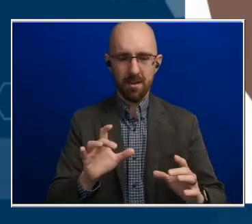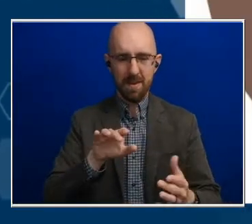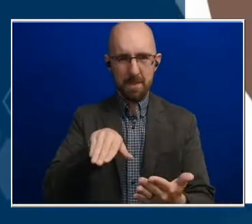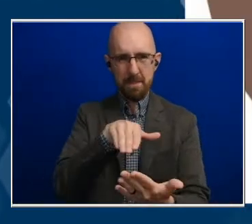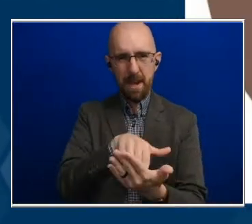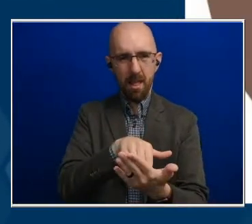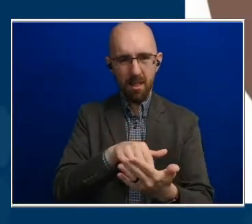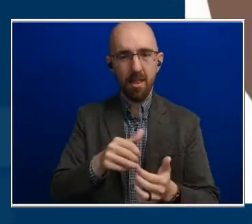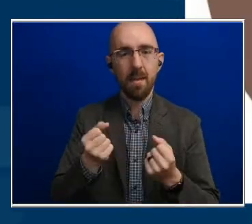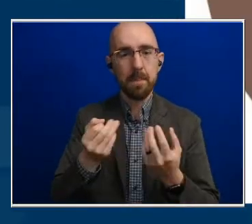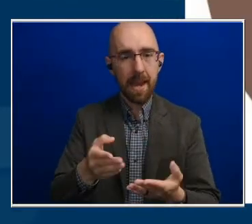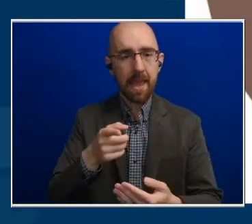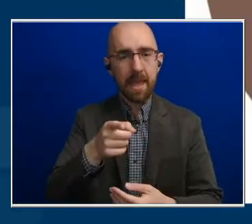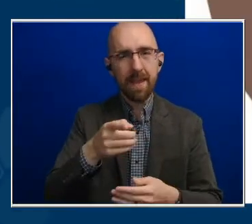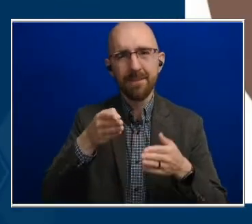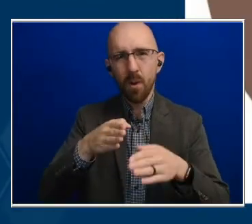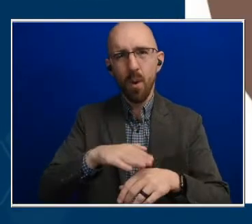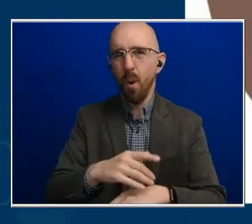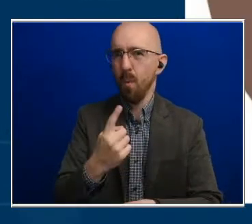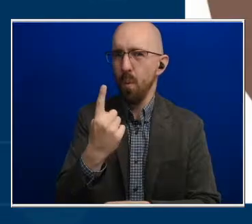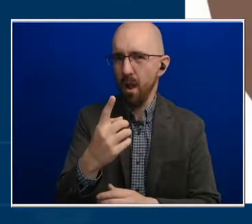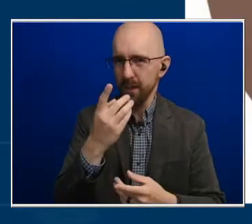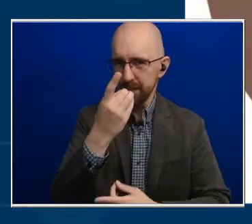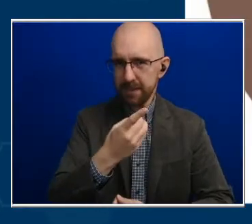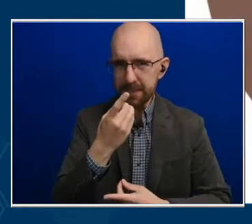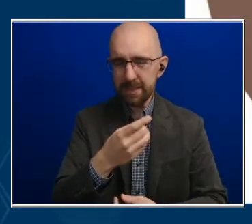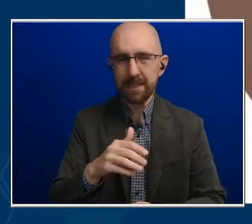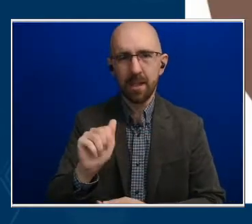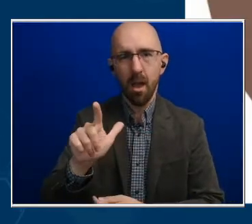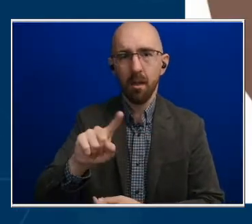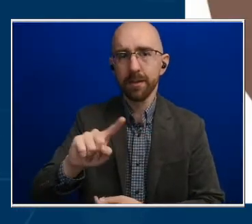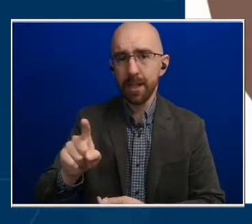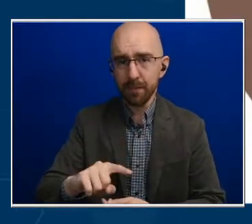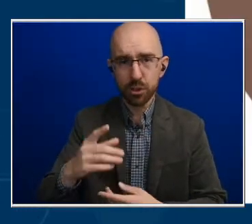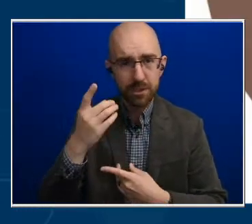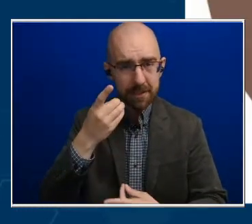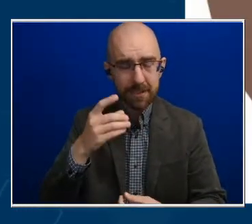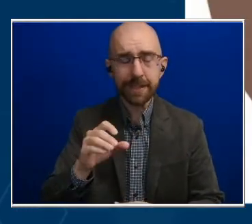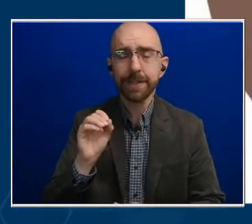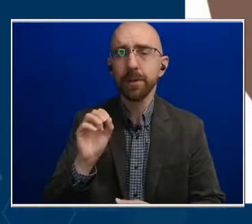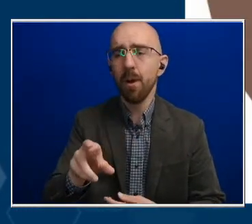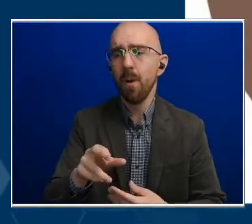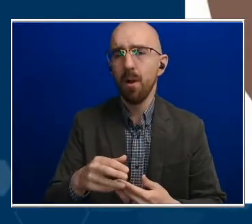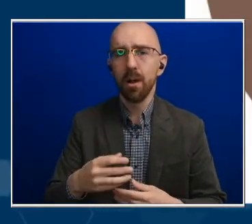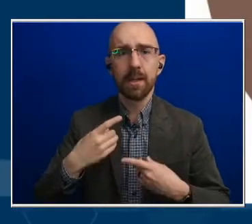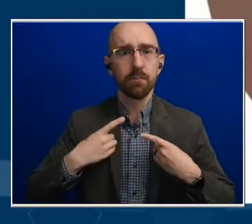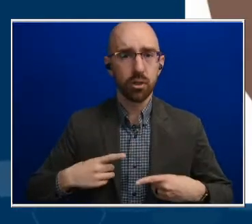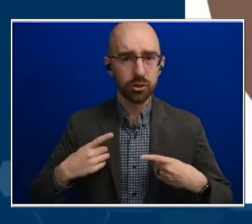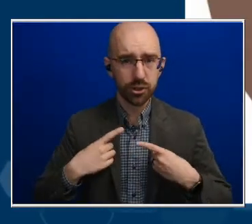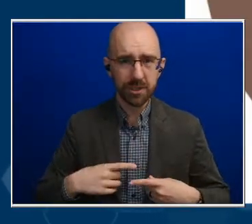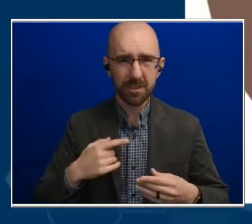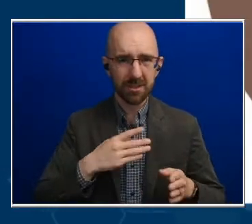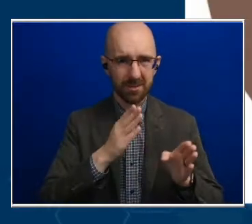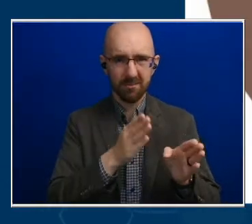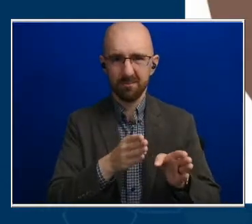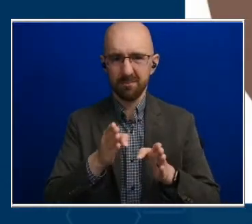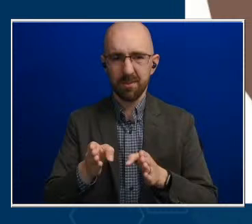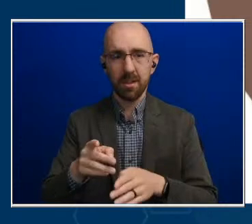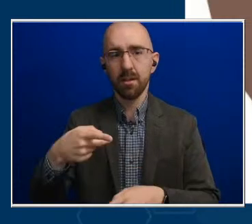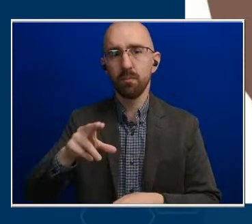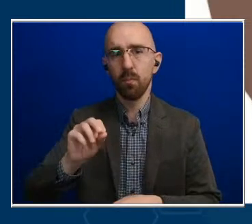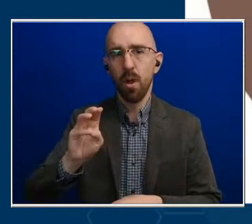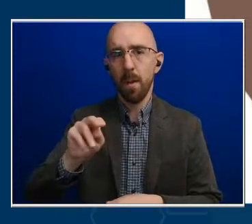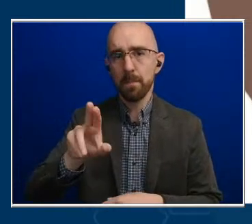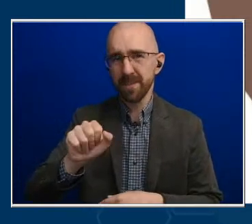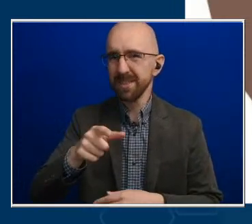single disease. They might focus on Alzheimer's disease, or they might focus on depression. And the Promise Lab is a little bit different. We try